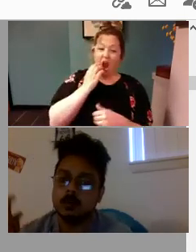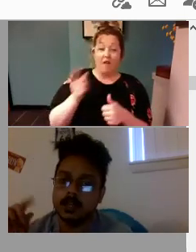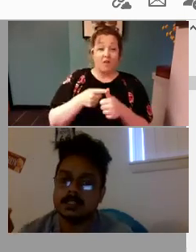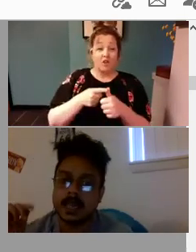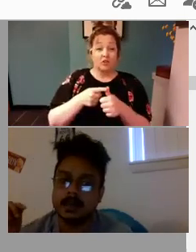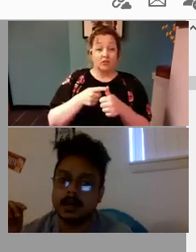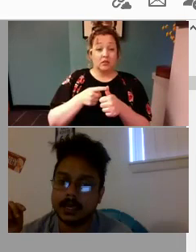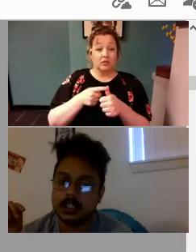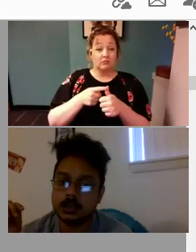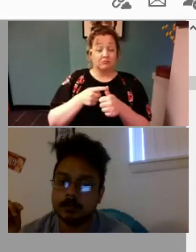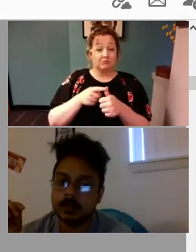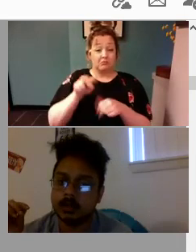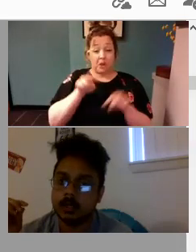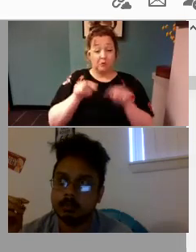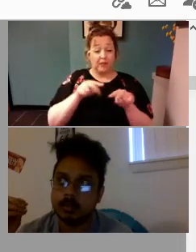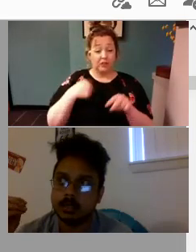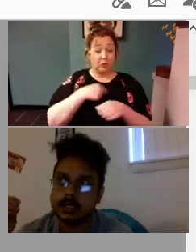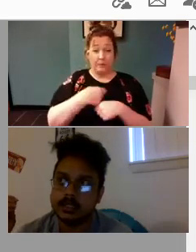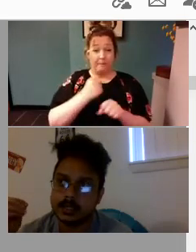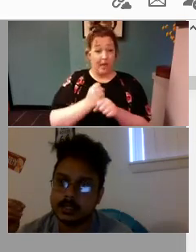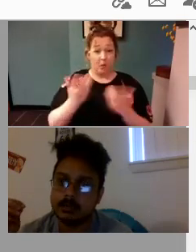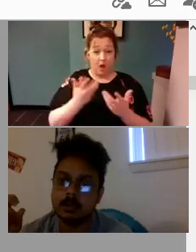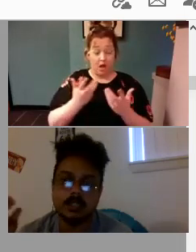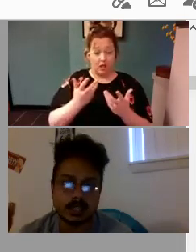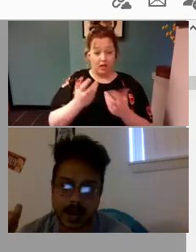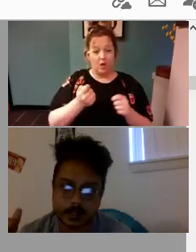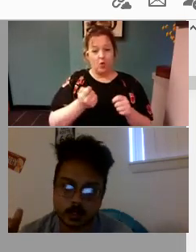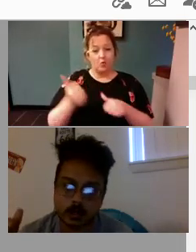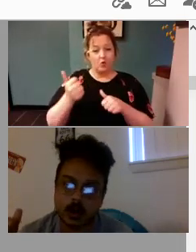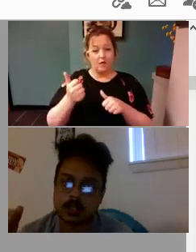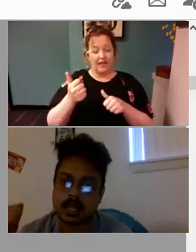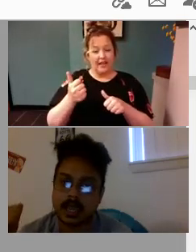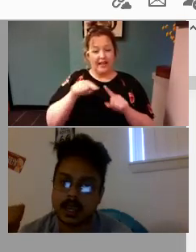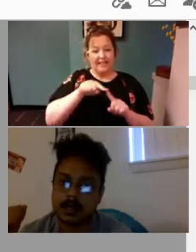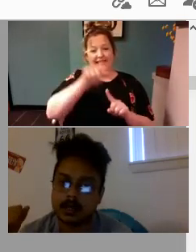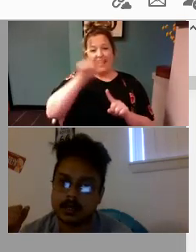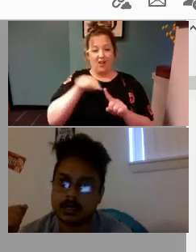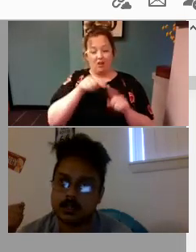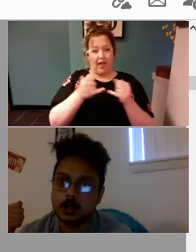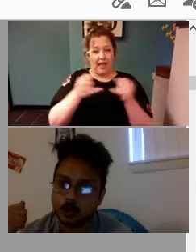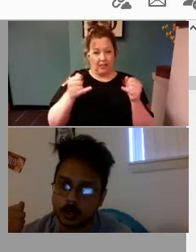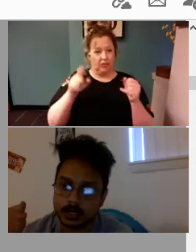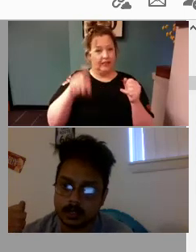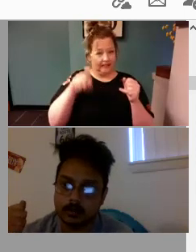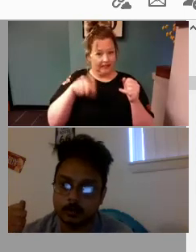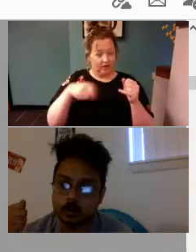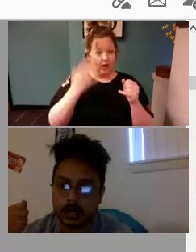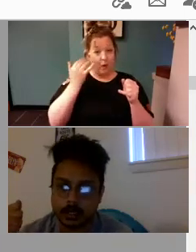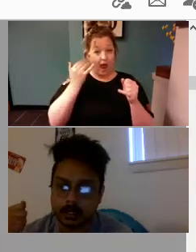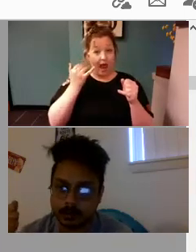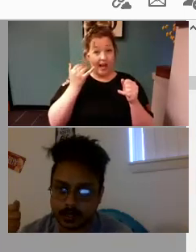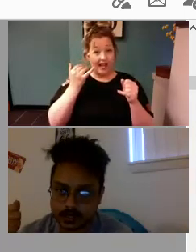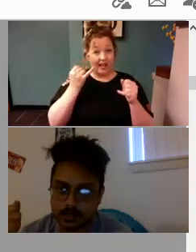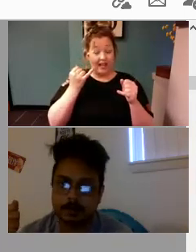was removing a cycle edge is necessary because it adds to the cost and it does not do anything